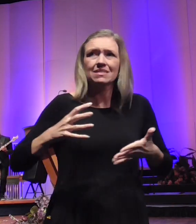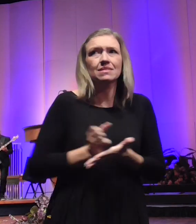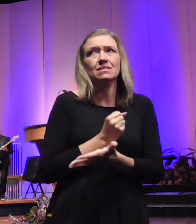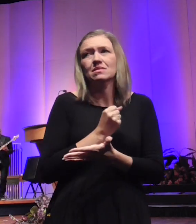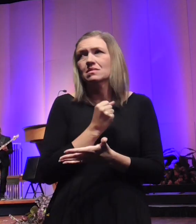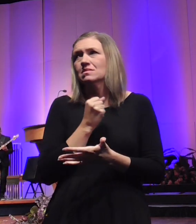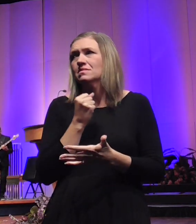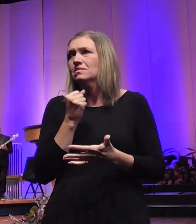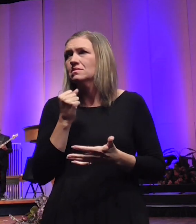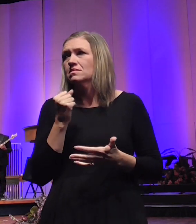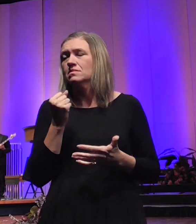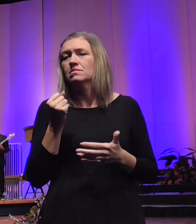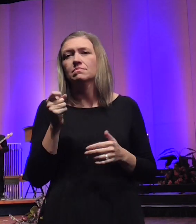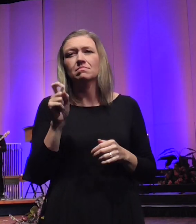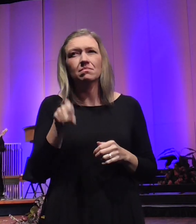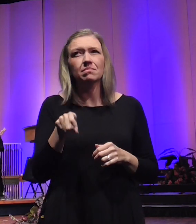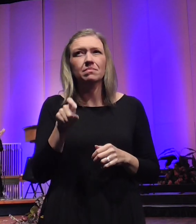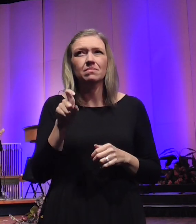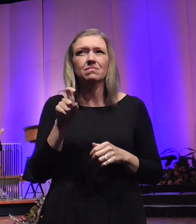anymore.